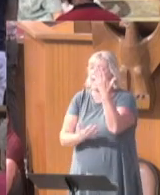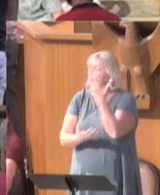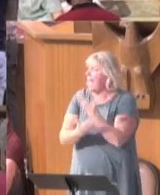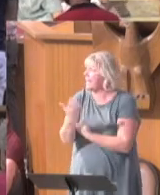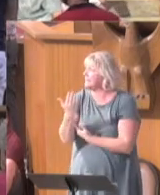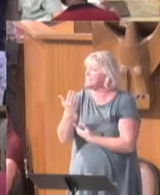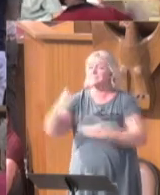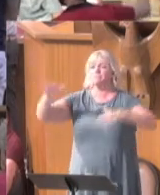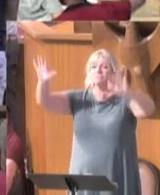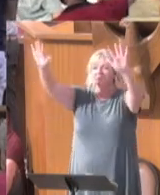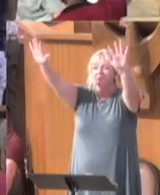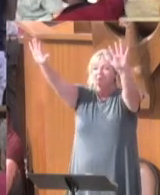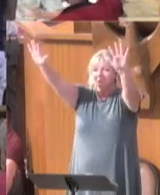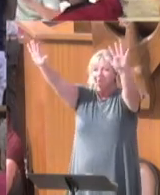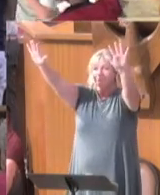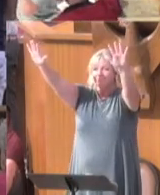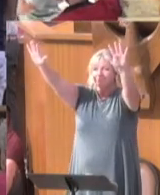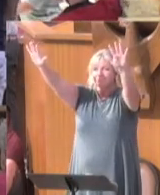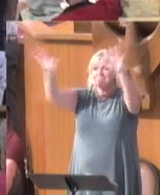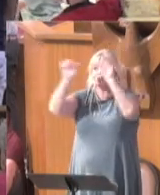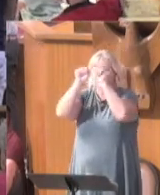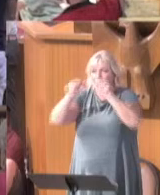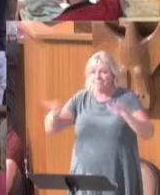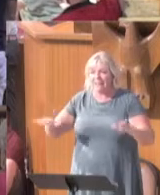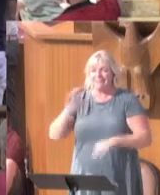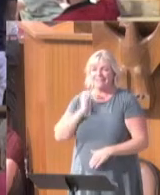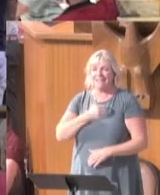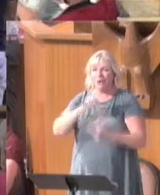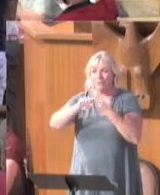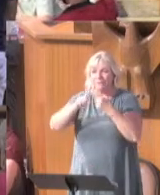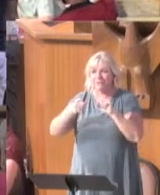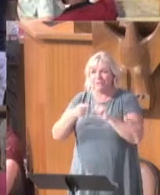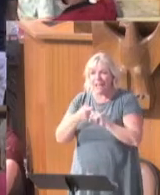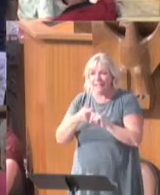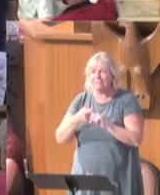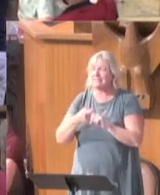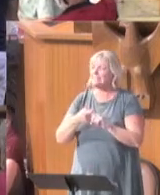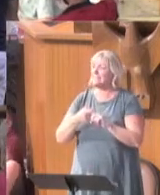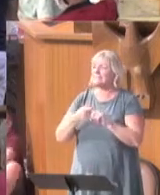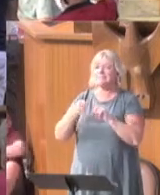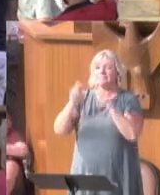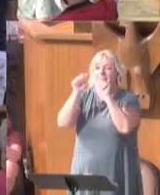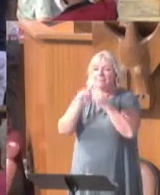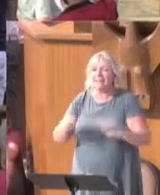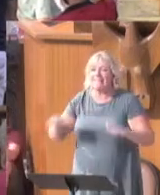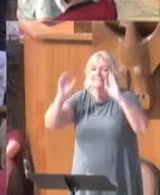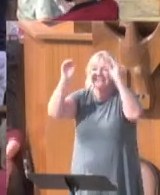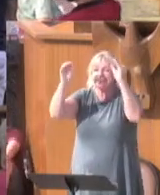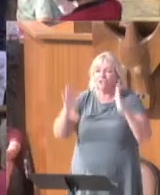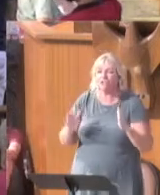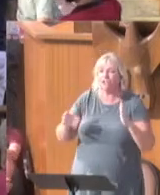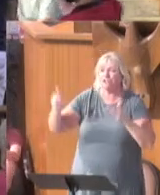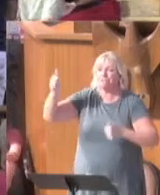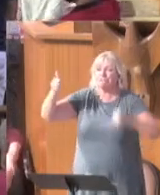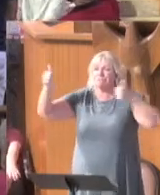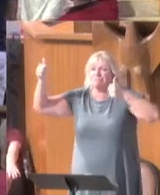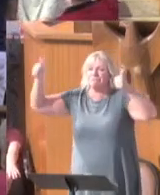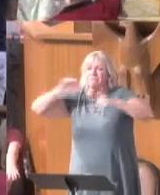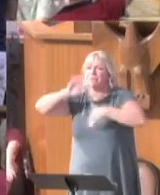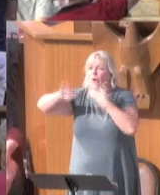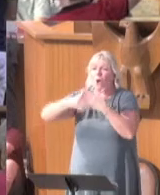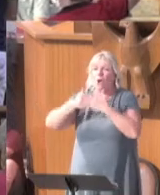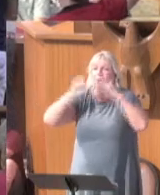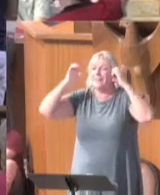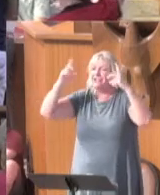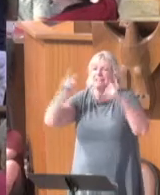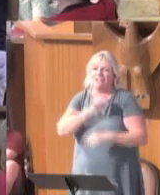in a posture of blessing over our friends, over our teachers and administrators and other